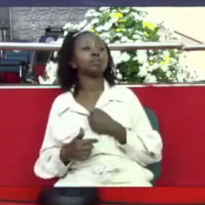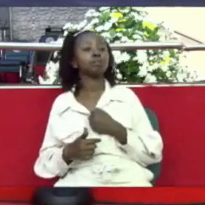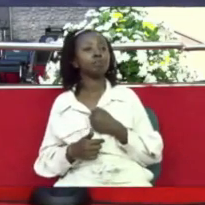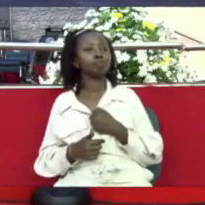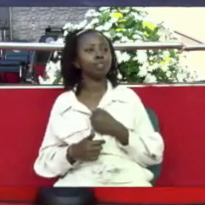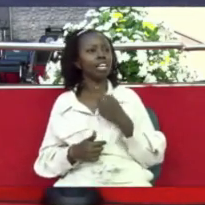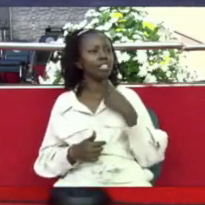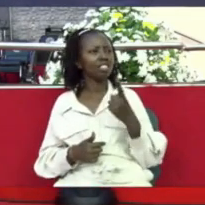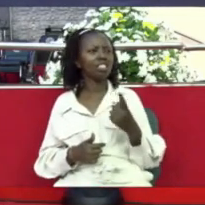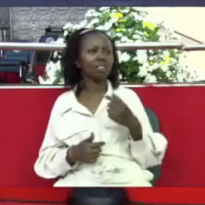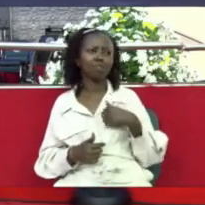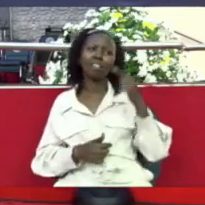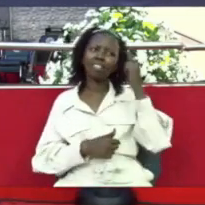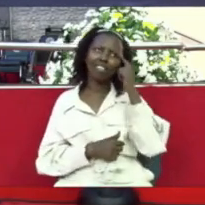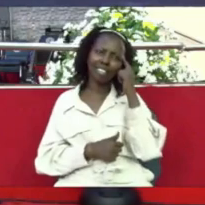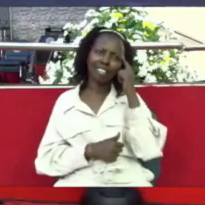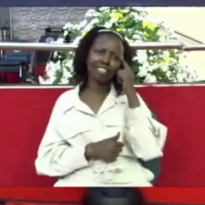And he says, I think I messed up.